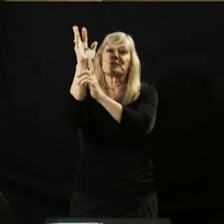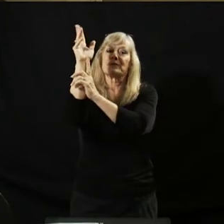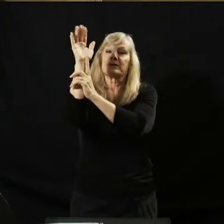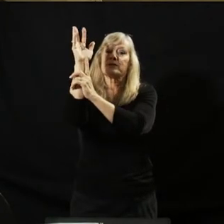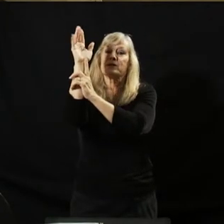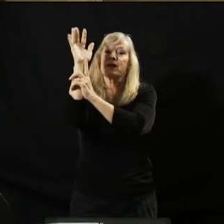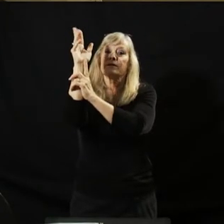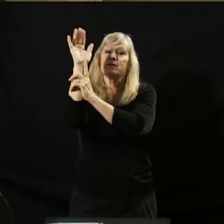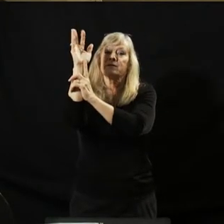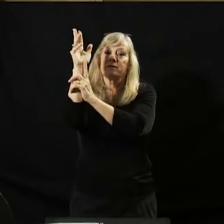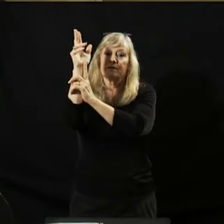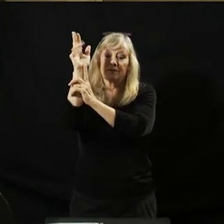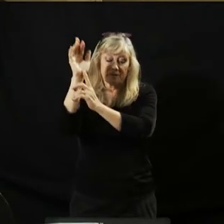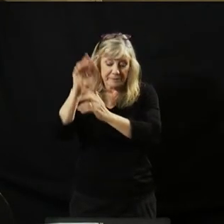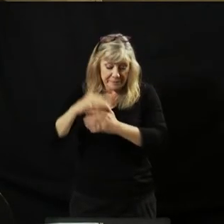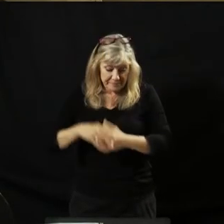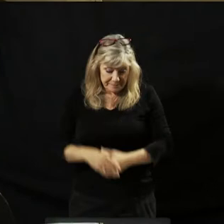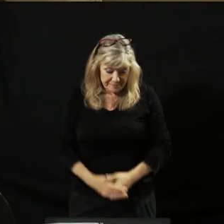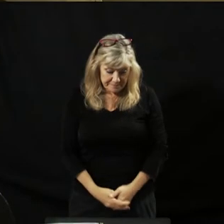praises.